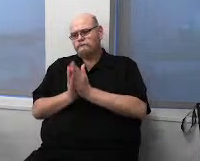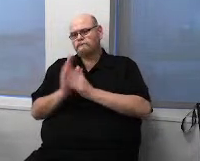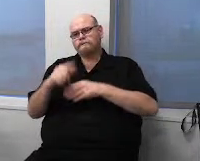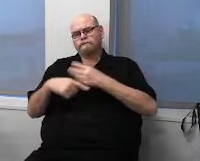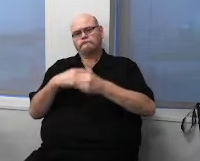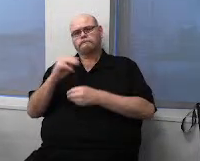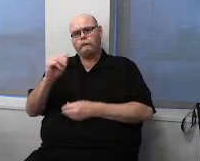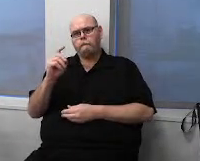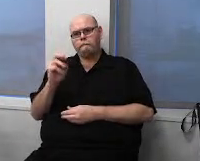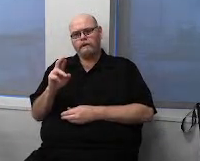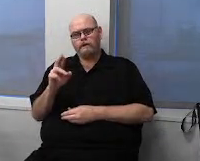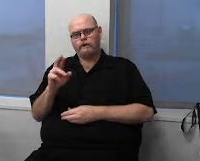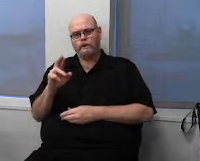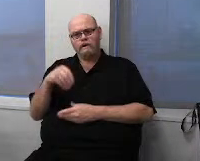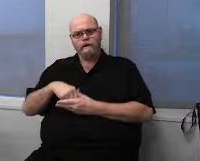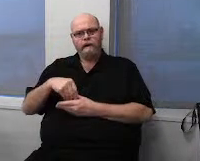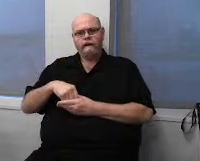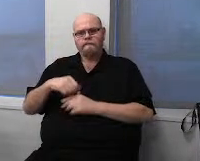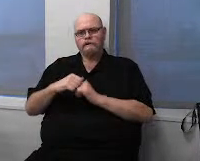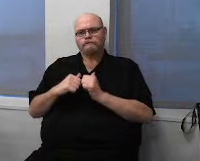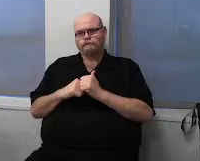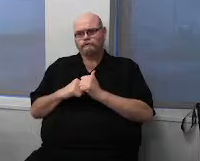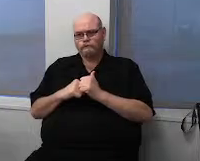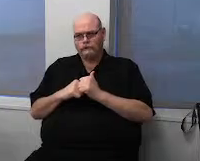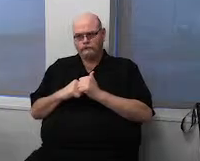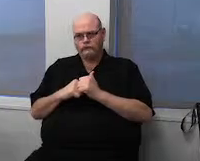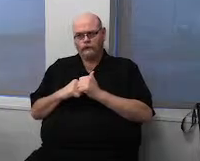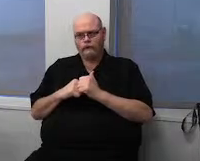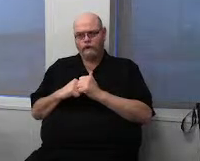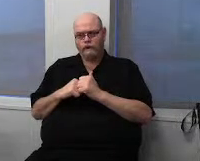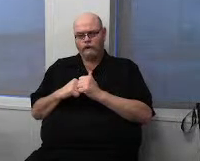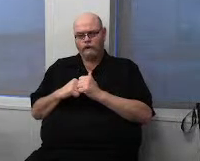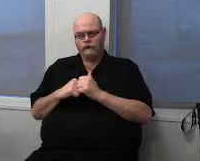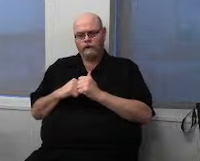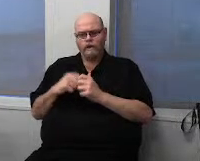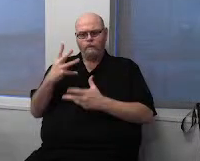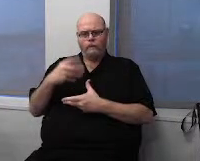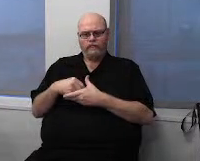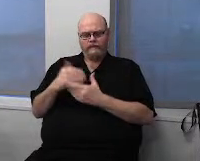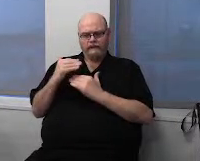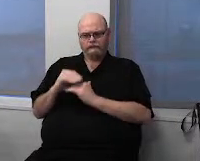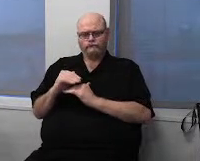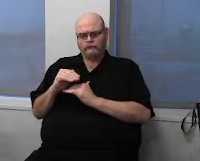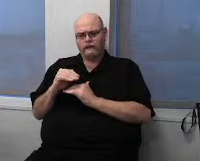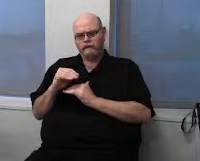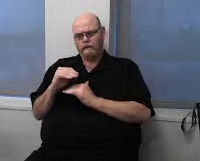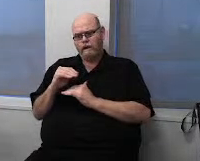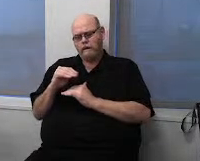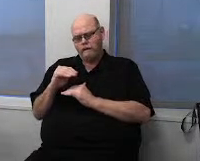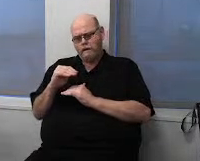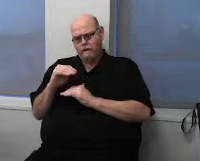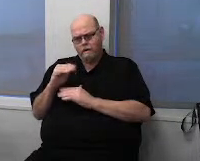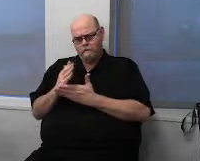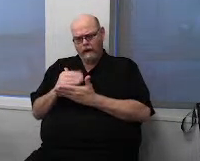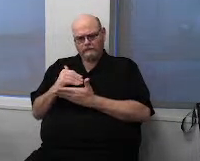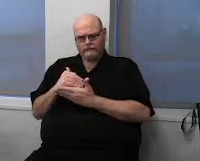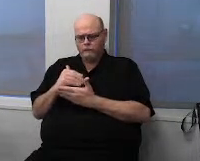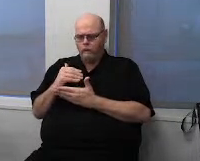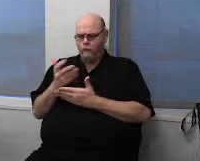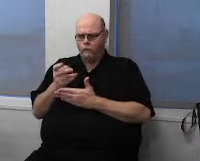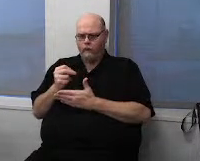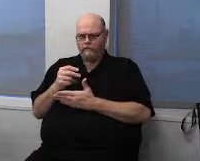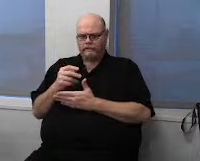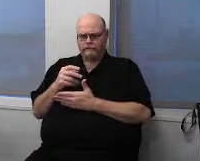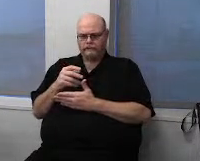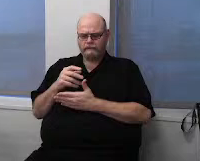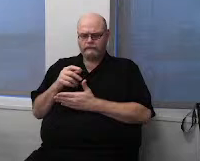You were also asked about meter infrastructure spend in the constrained budget, and council asked you about different